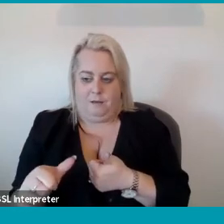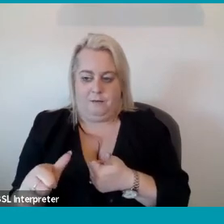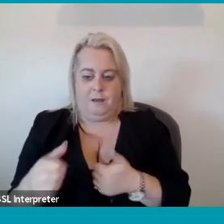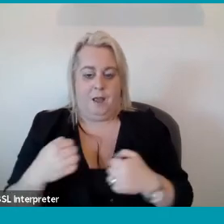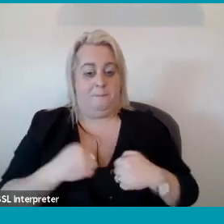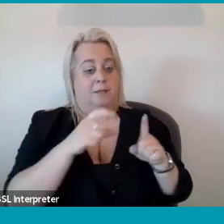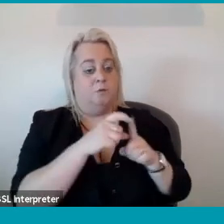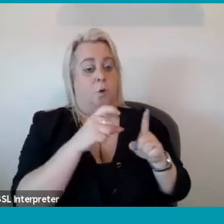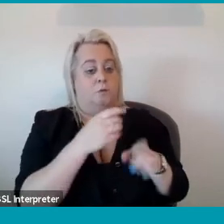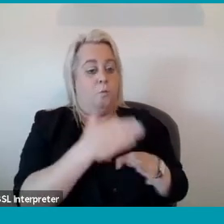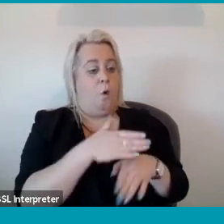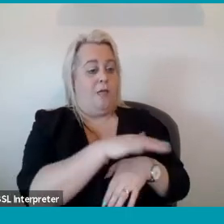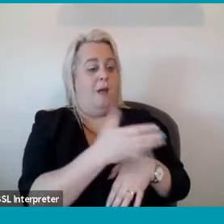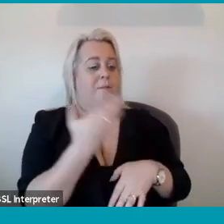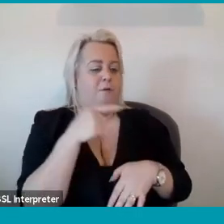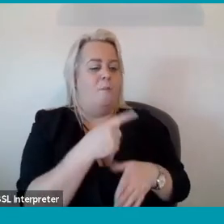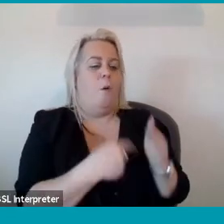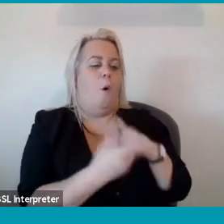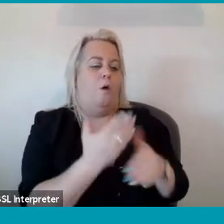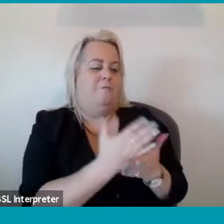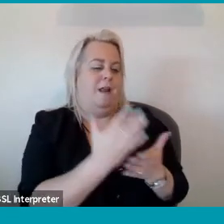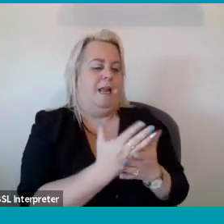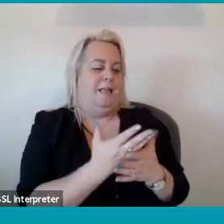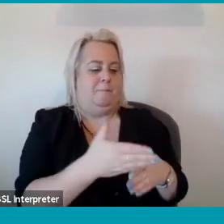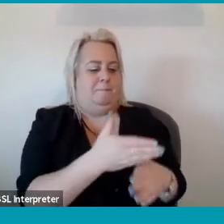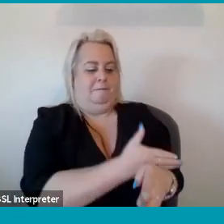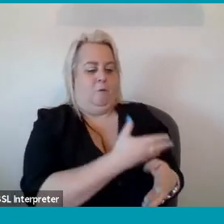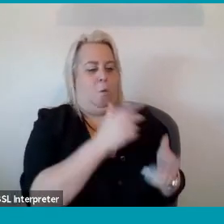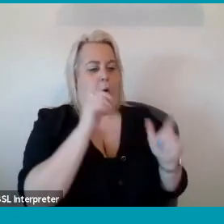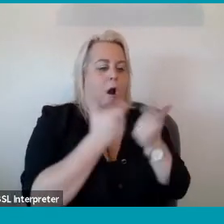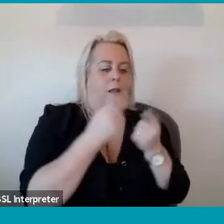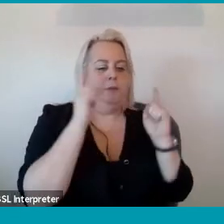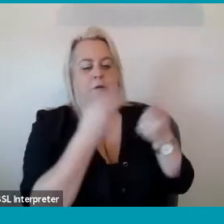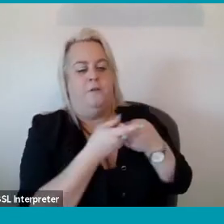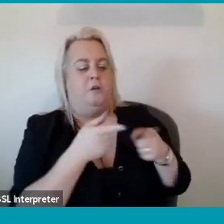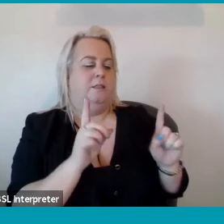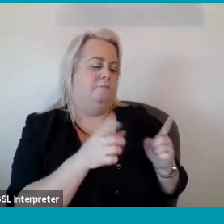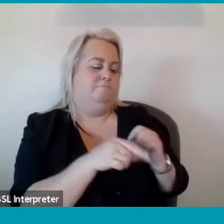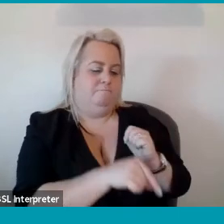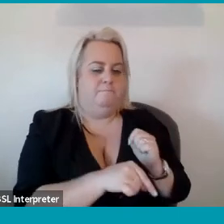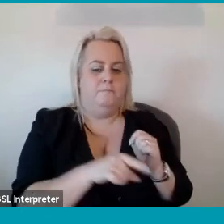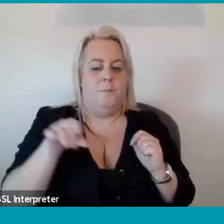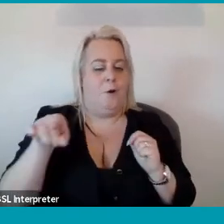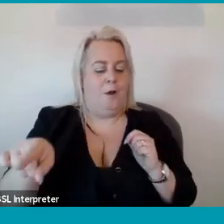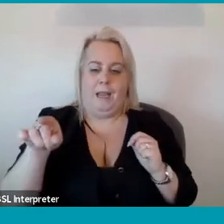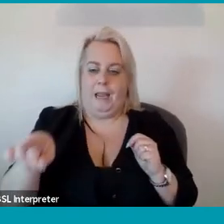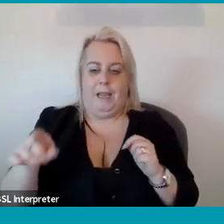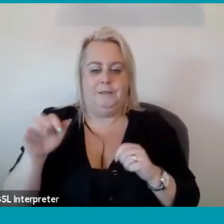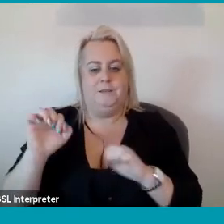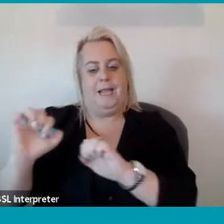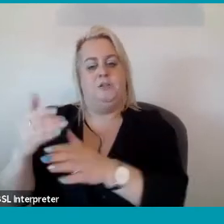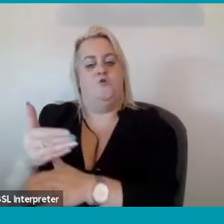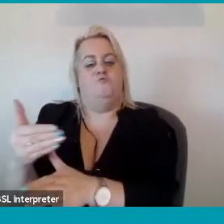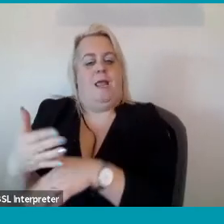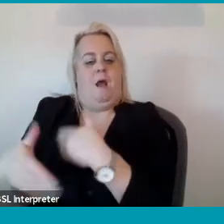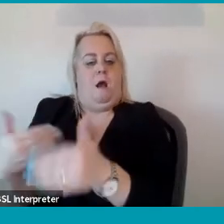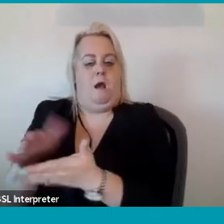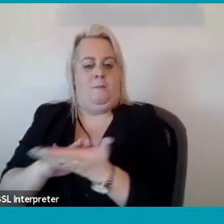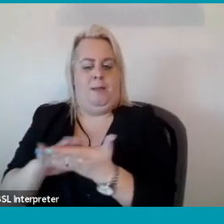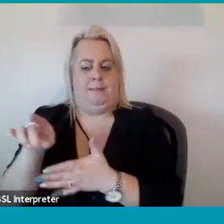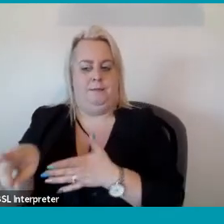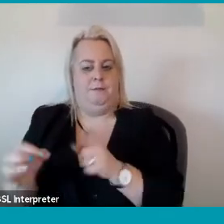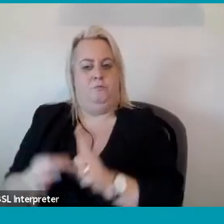well. But this guy was throwing his all into it and was just so, so, so good. And so there are